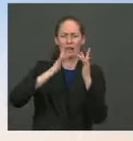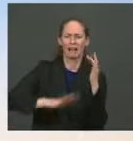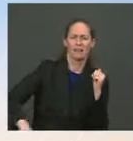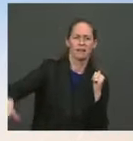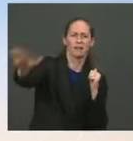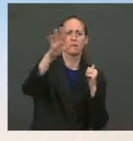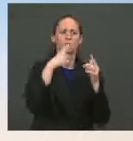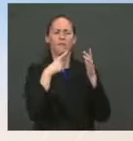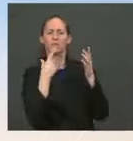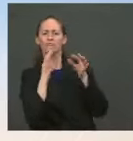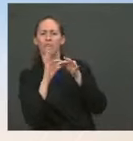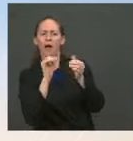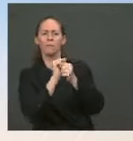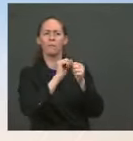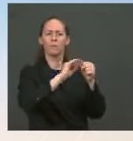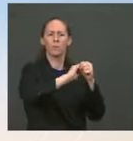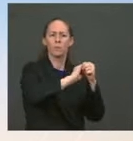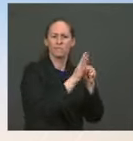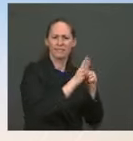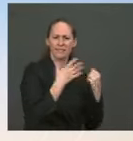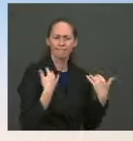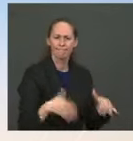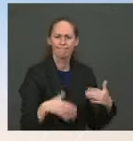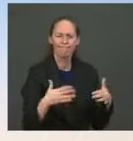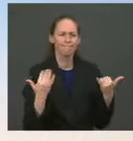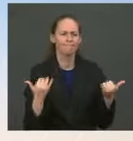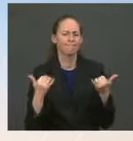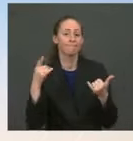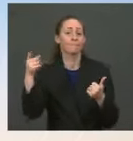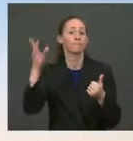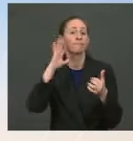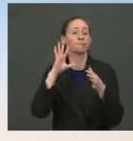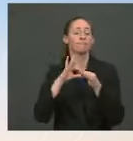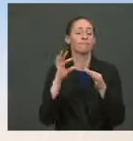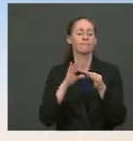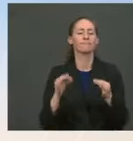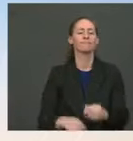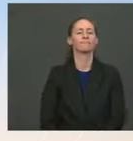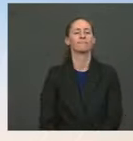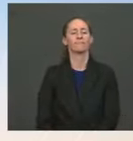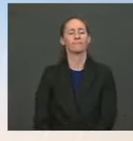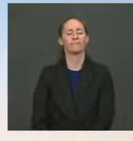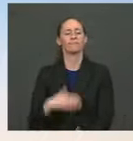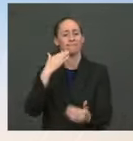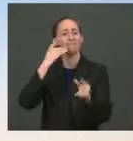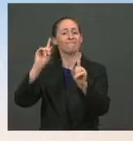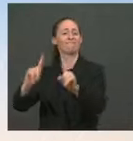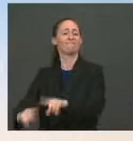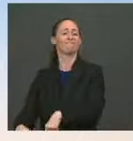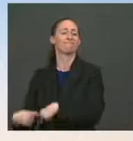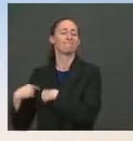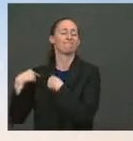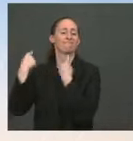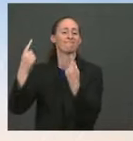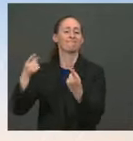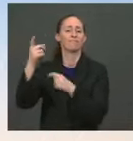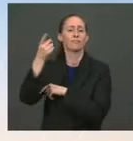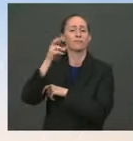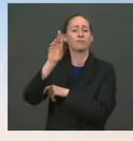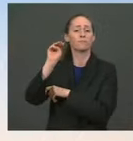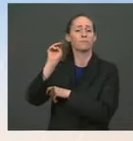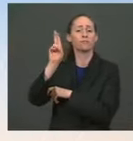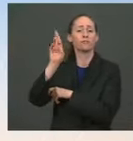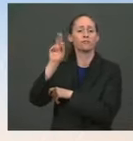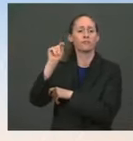the pandemic and beyond. As you all know, earlier this year, Dr. Murthy released a Surgeon General's advisory warning people about